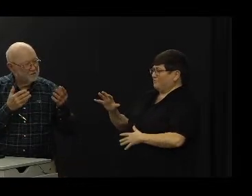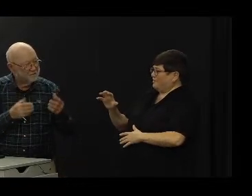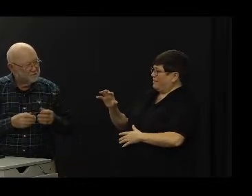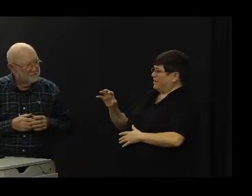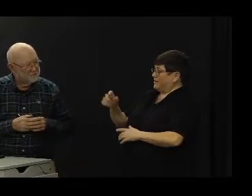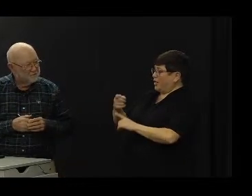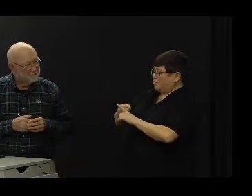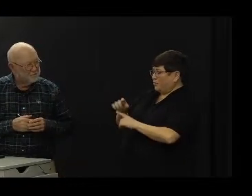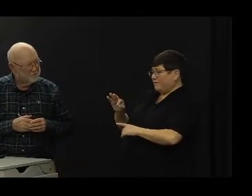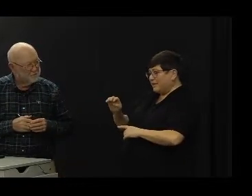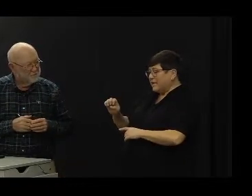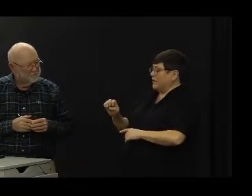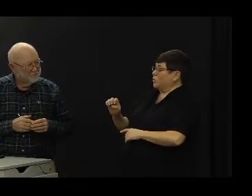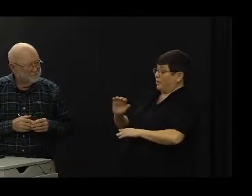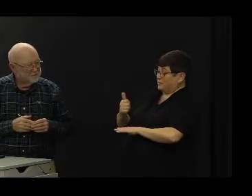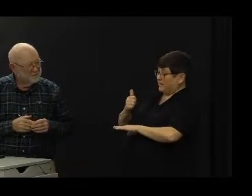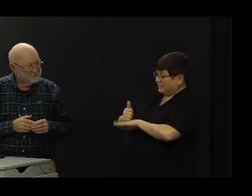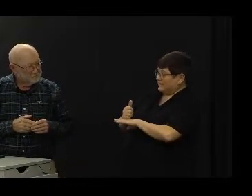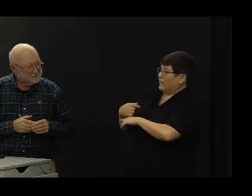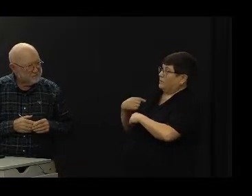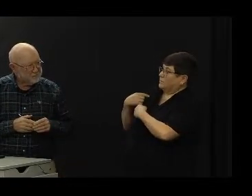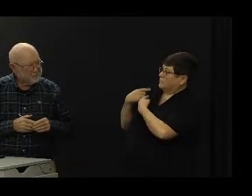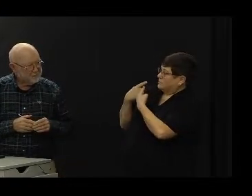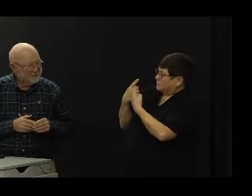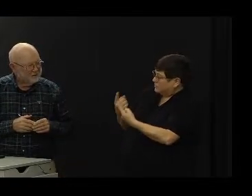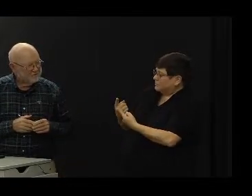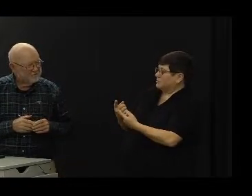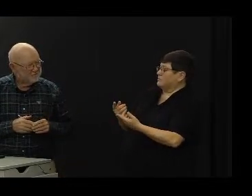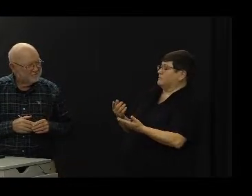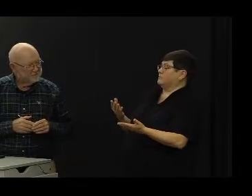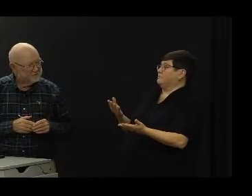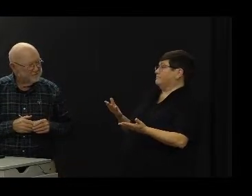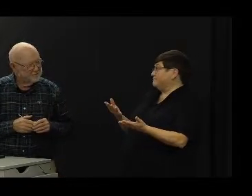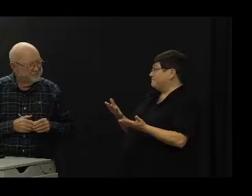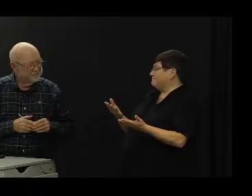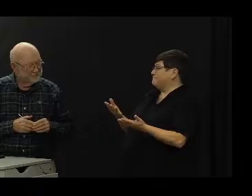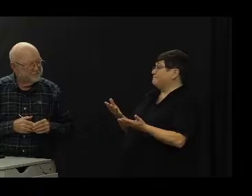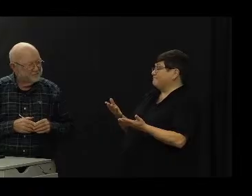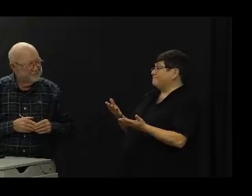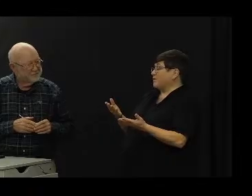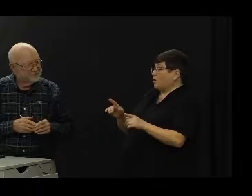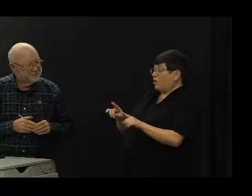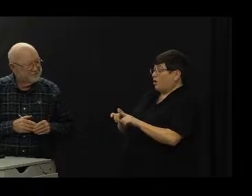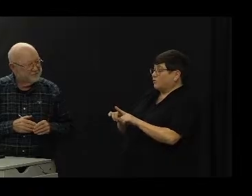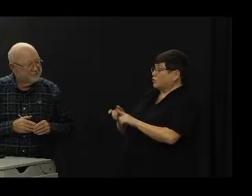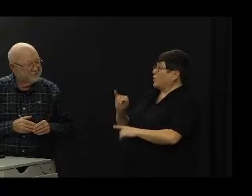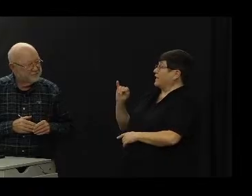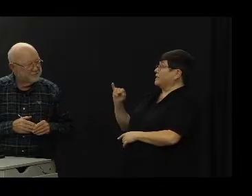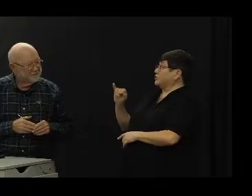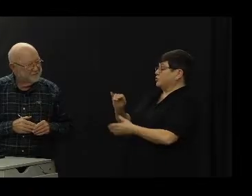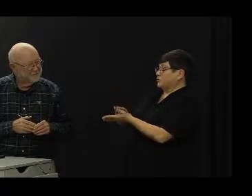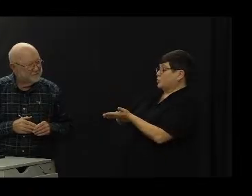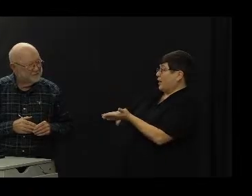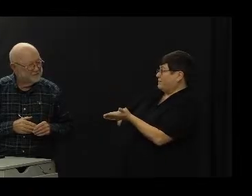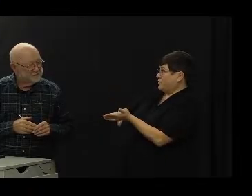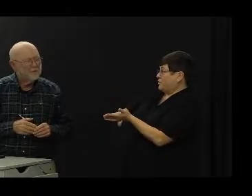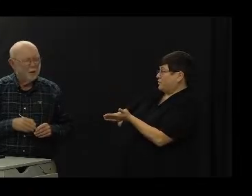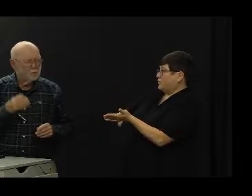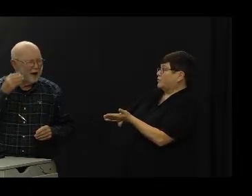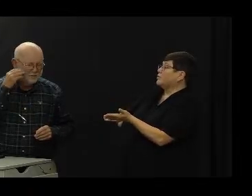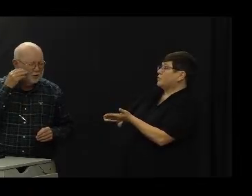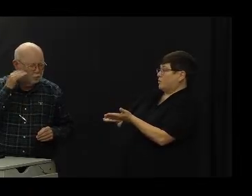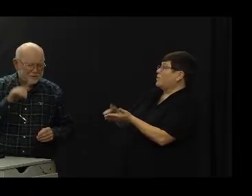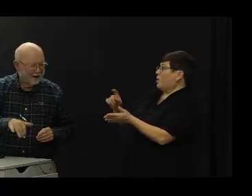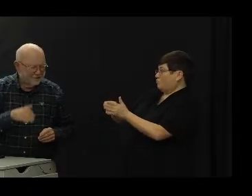$500 rental. It's been established for quite some time. And there's also an insurance waiver that